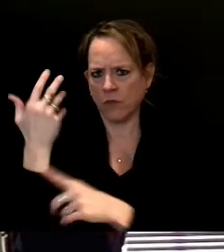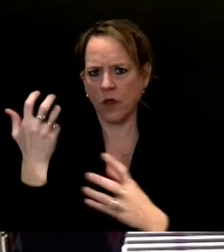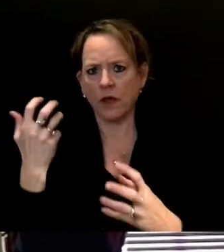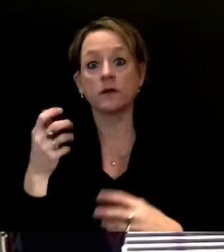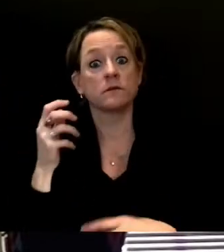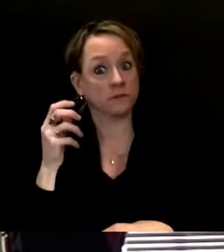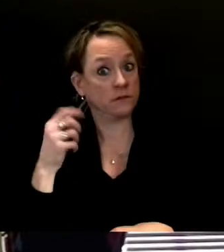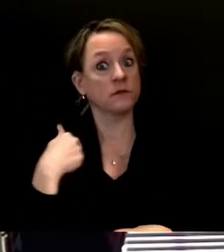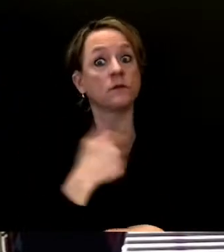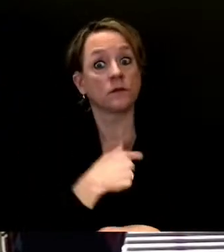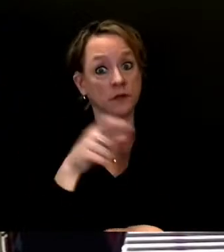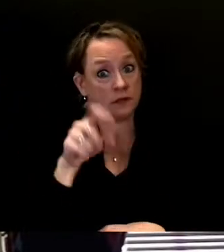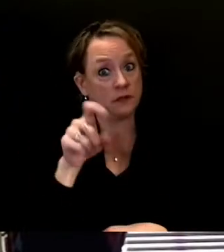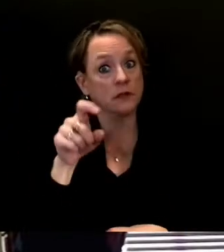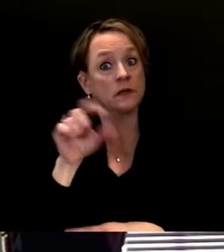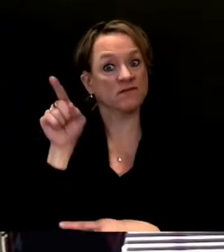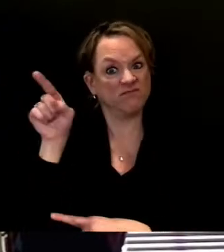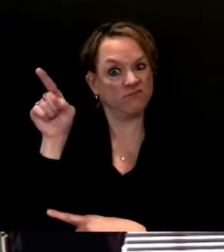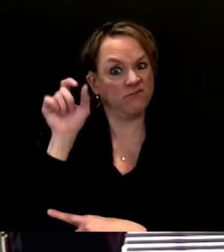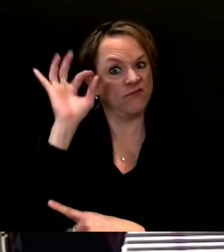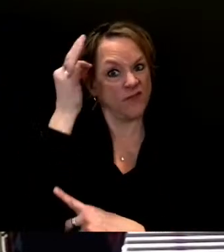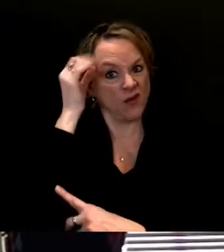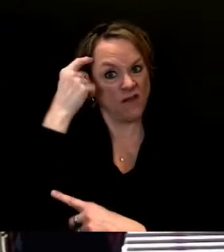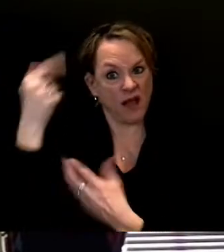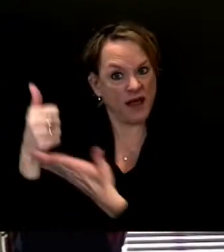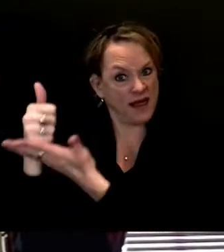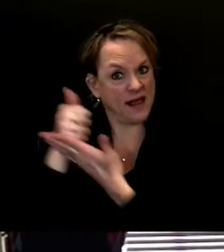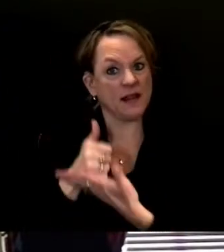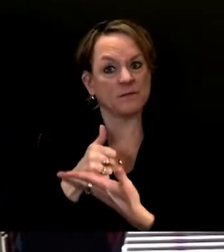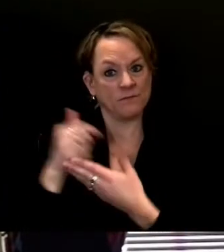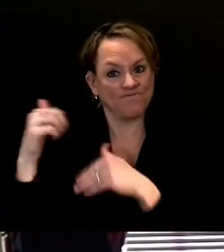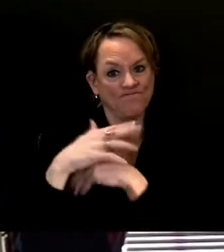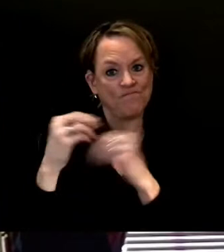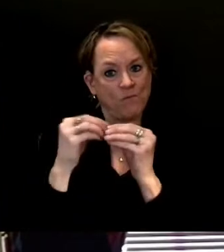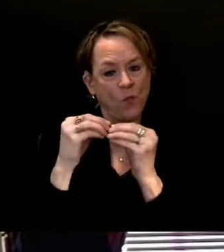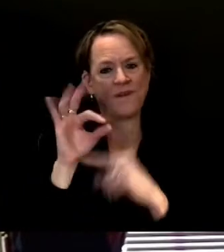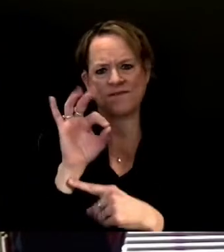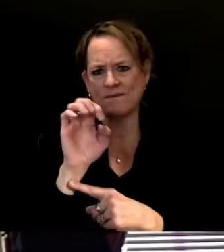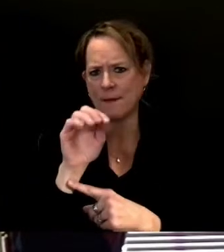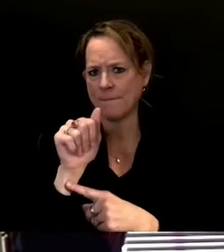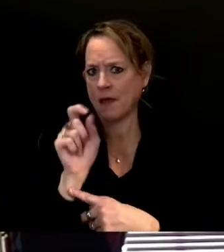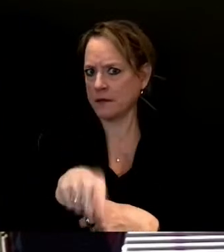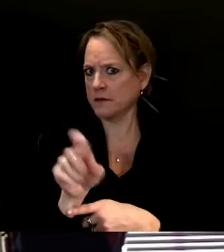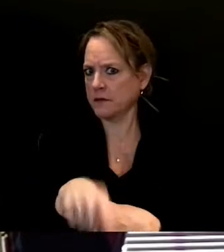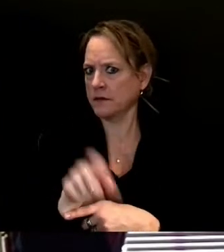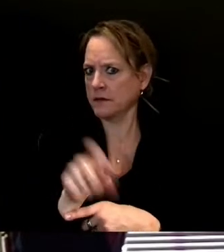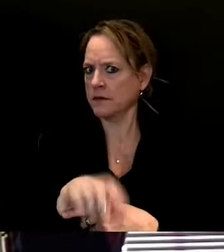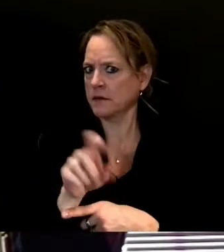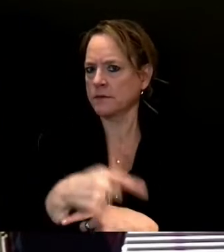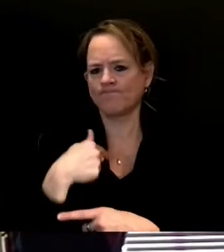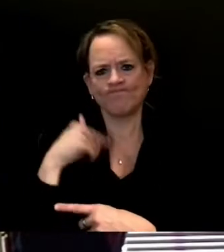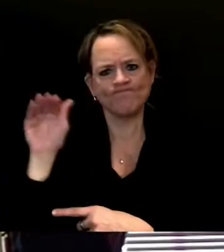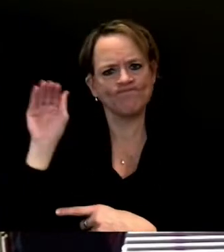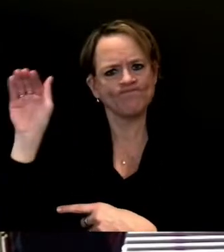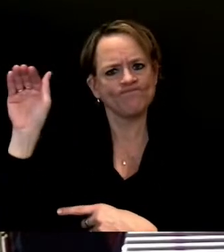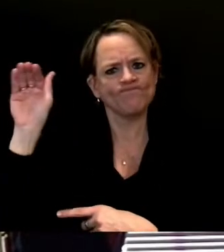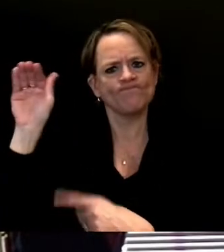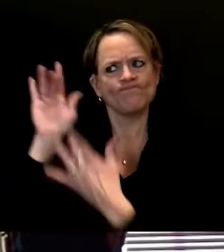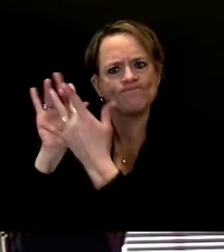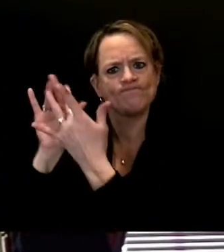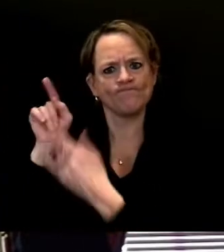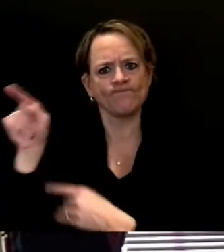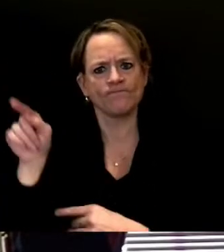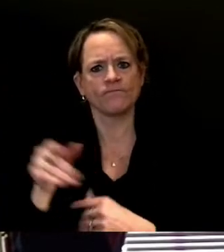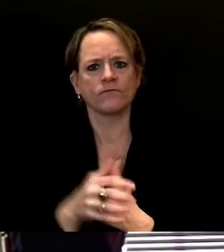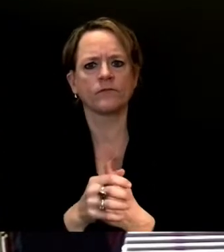to deliver in this arena. I'm in contact as well as staff with the White House on a regular basis, and so